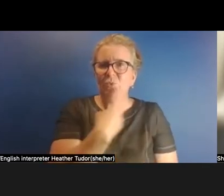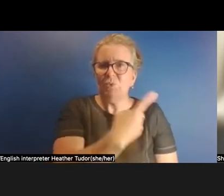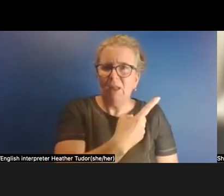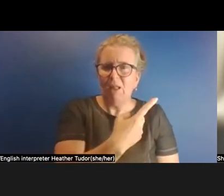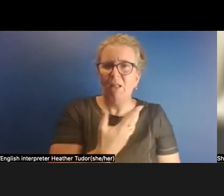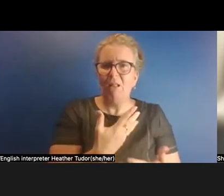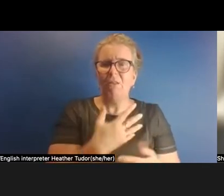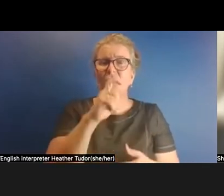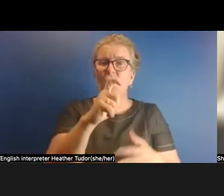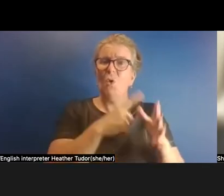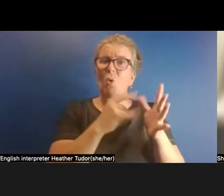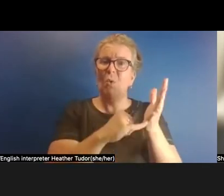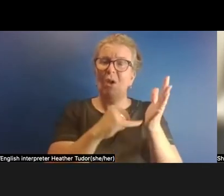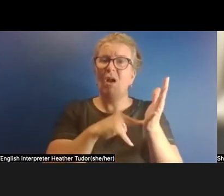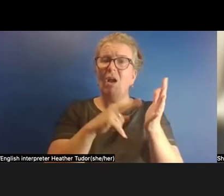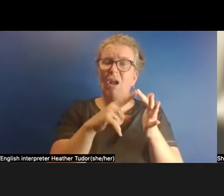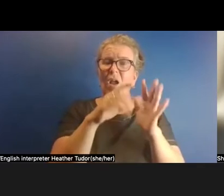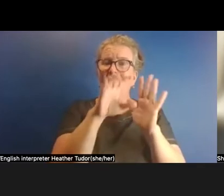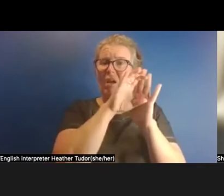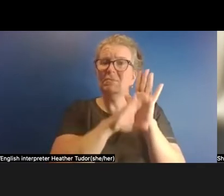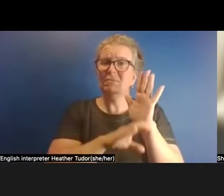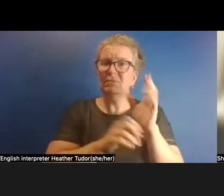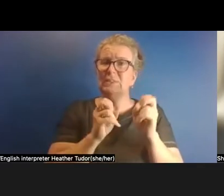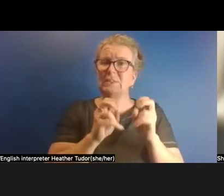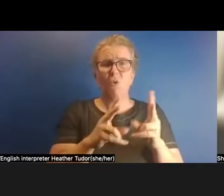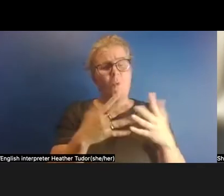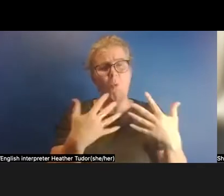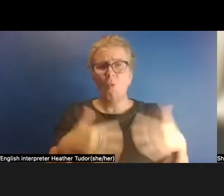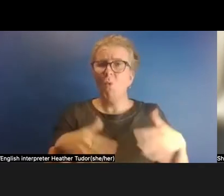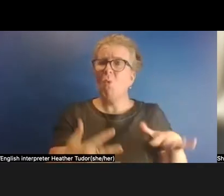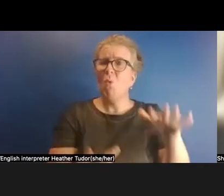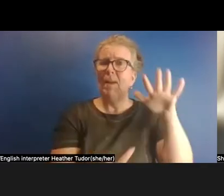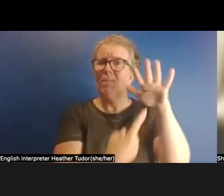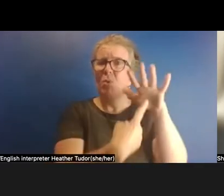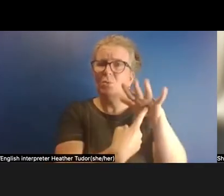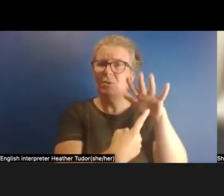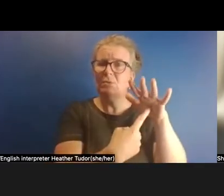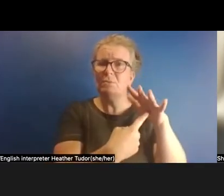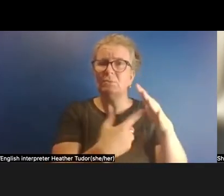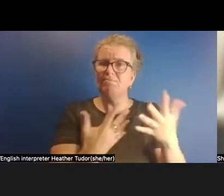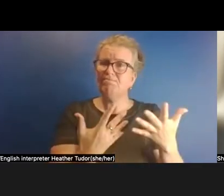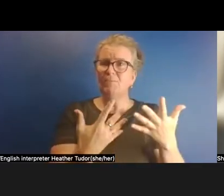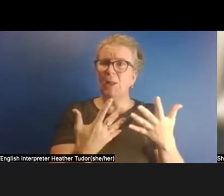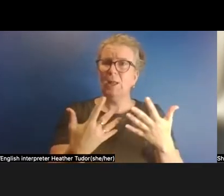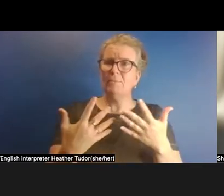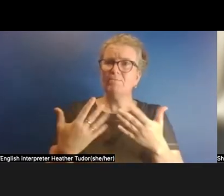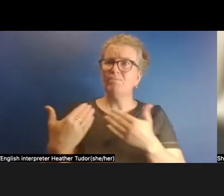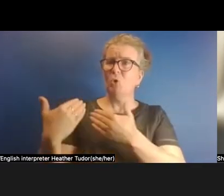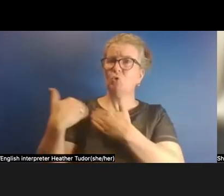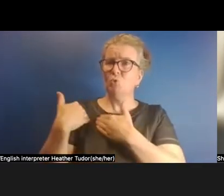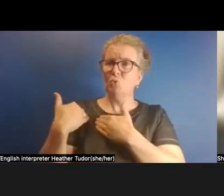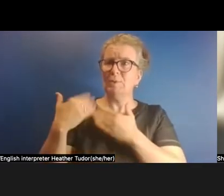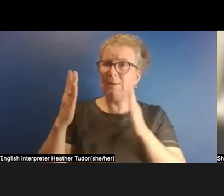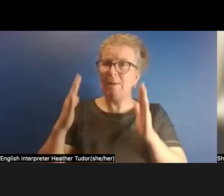like importance over family, and in a way it's like a duty of like you shouldn't have done that, and you